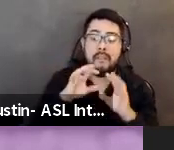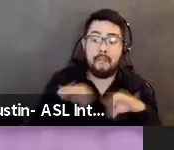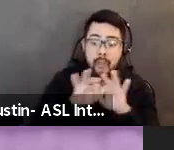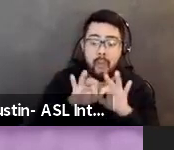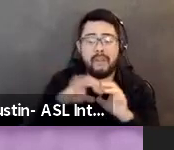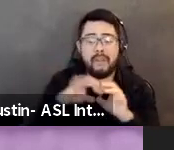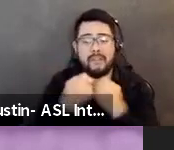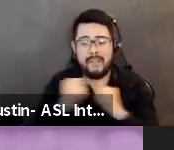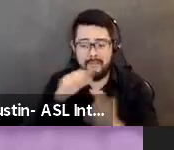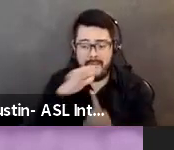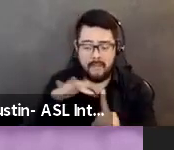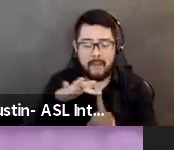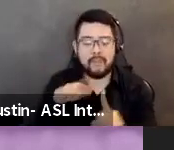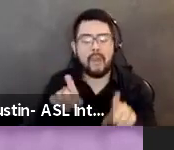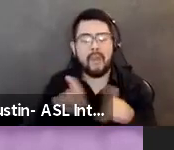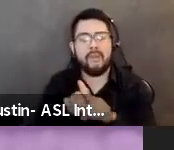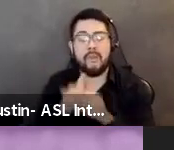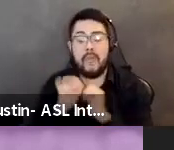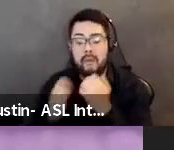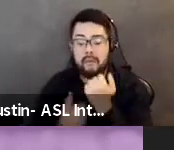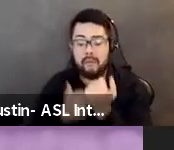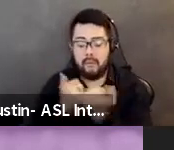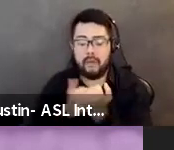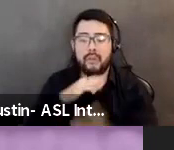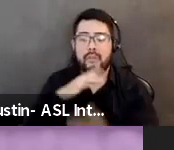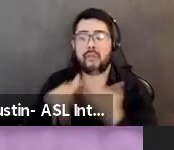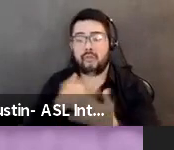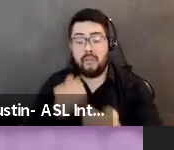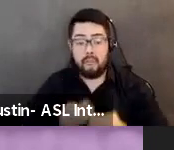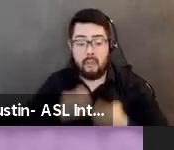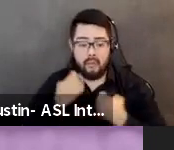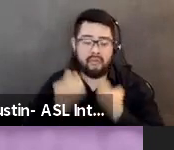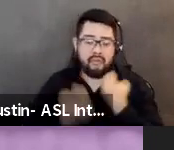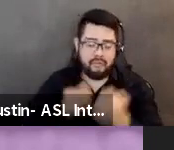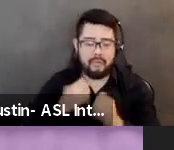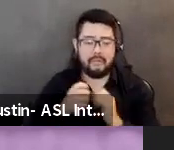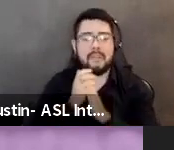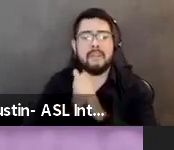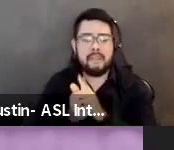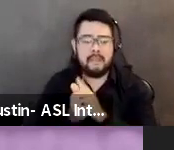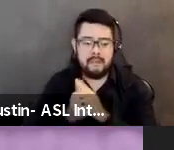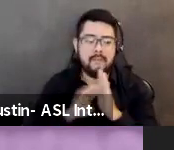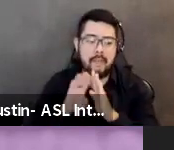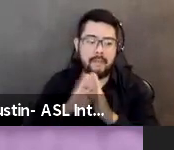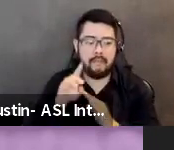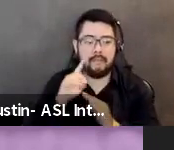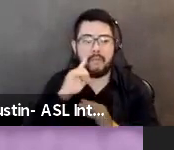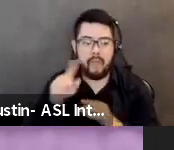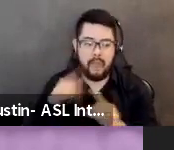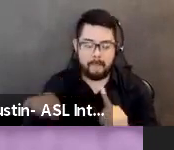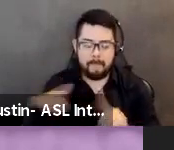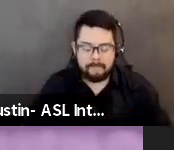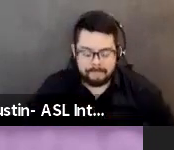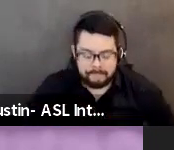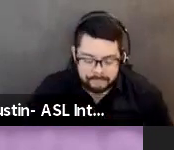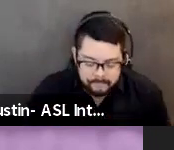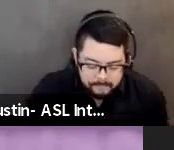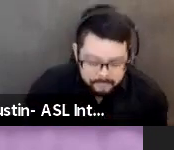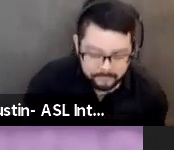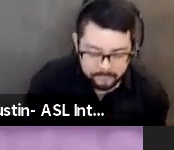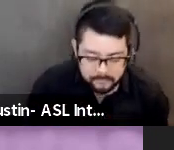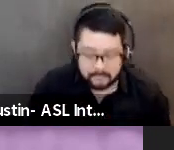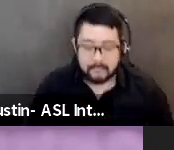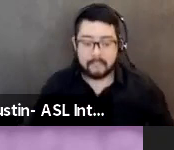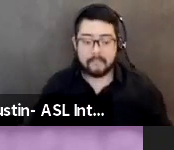students social emotional skill development as another way for building protective factors each interaction our